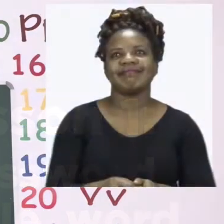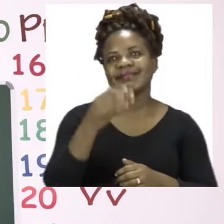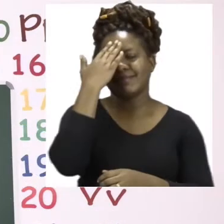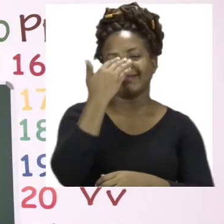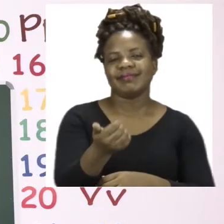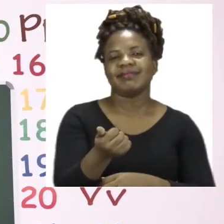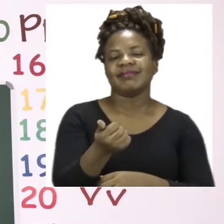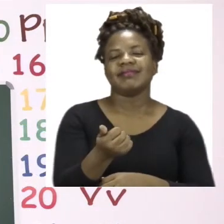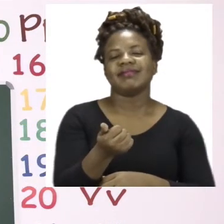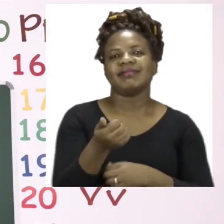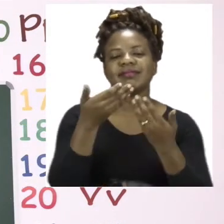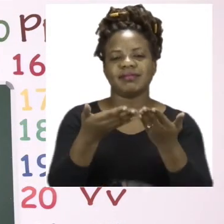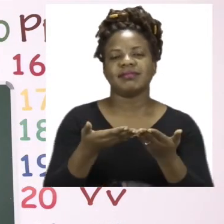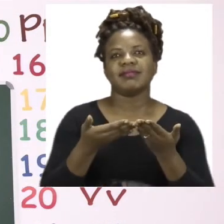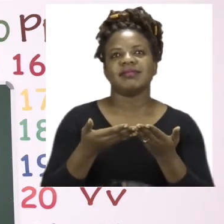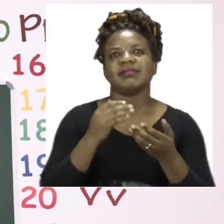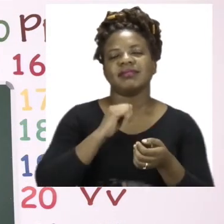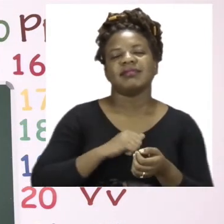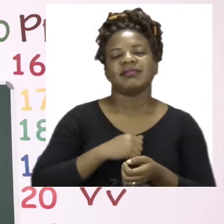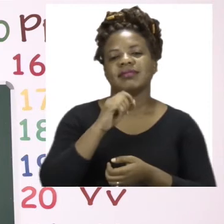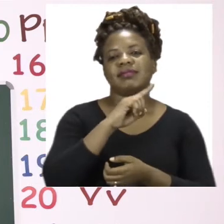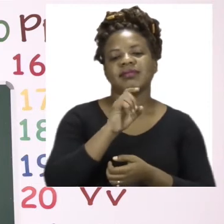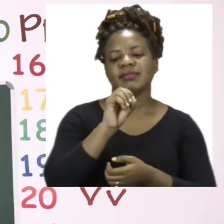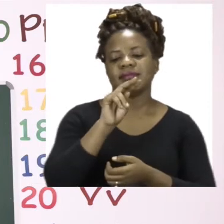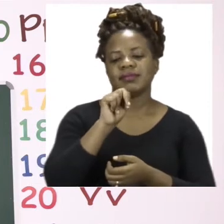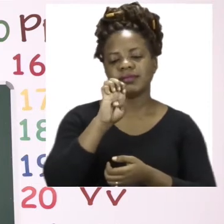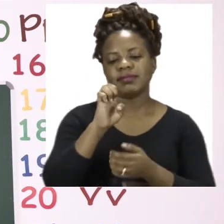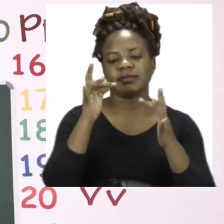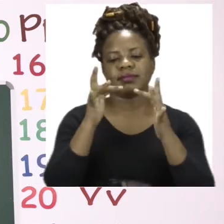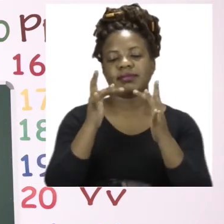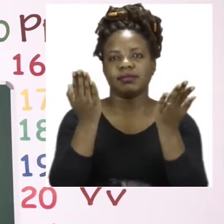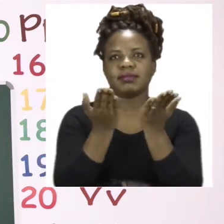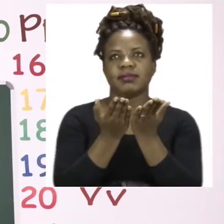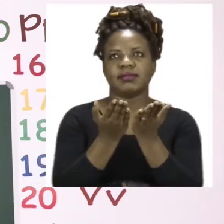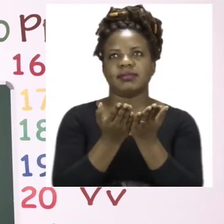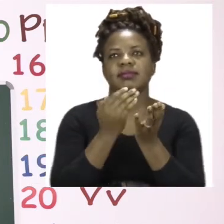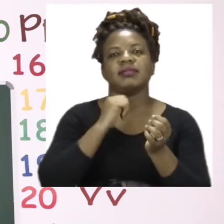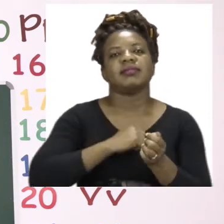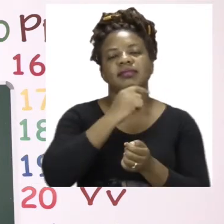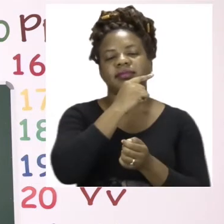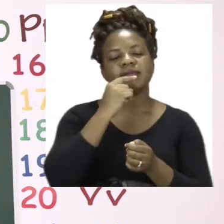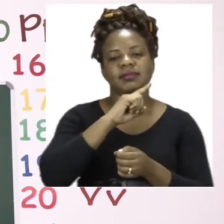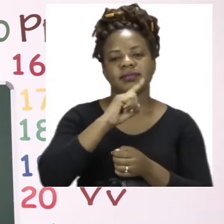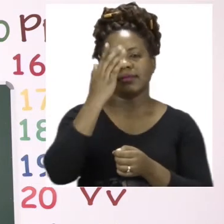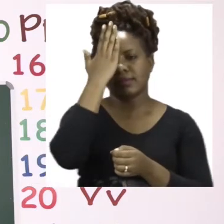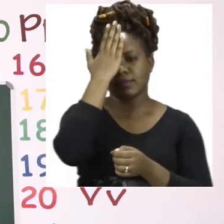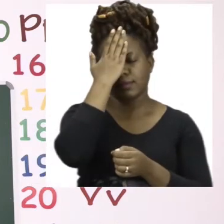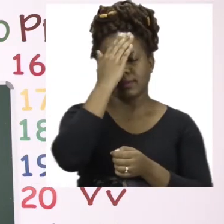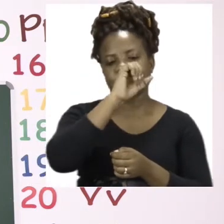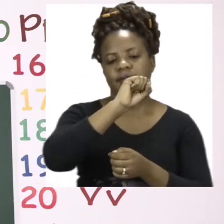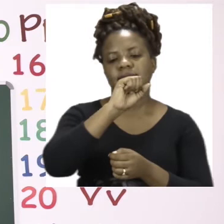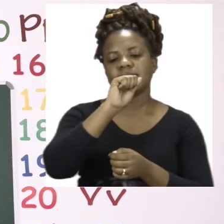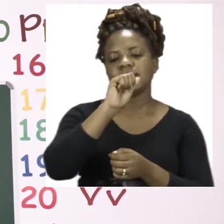Hello everyone and welcome to My Zone Online School. My name is Teacher Mutsa and thank